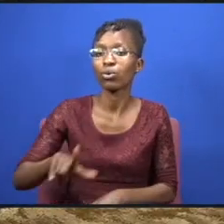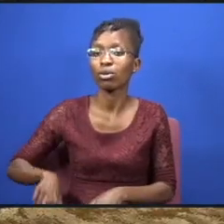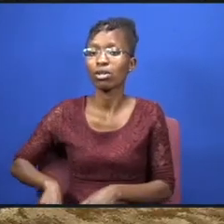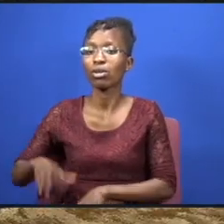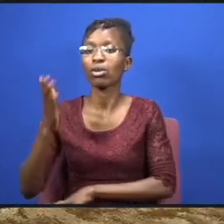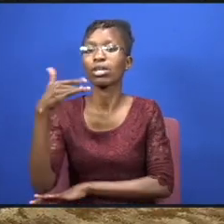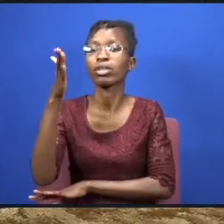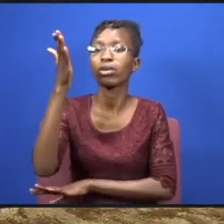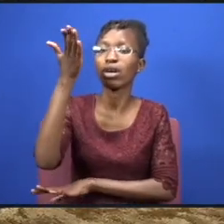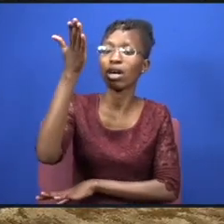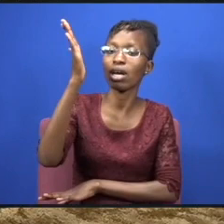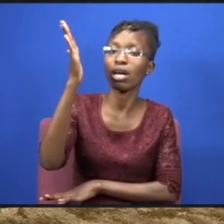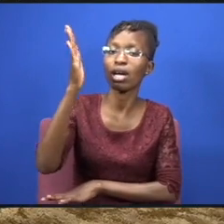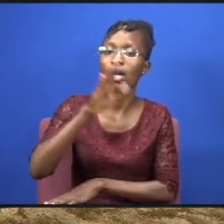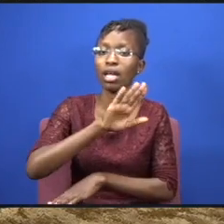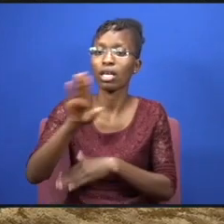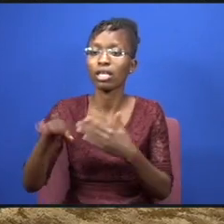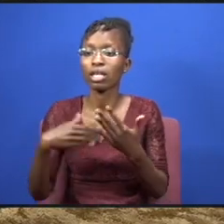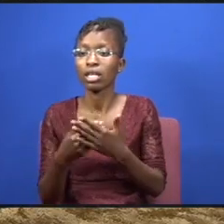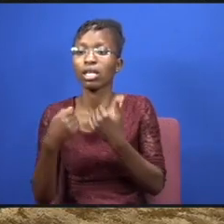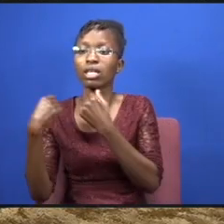That is who you are, Lord.